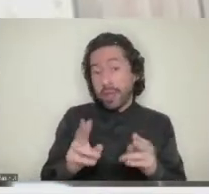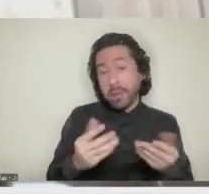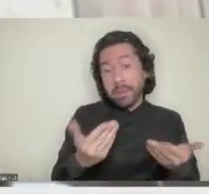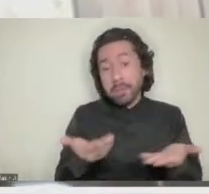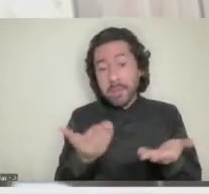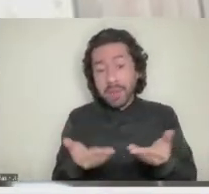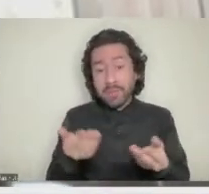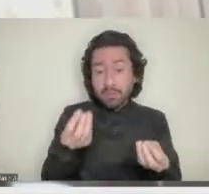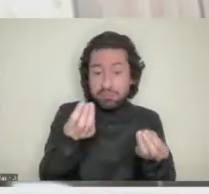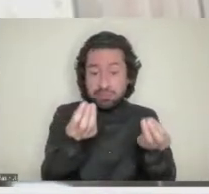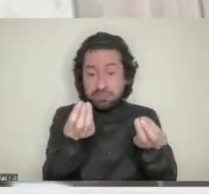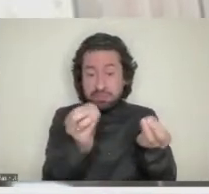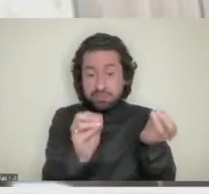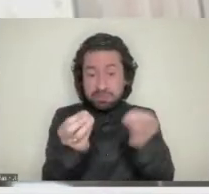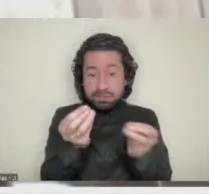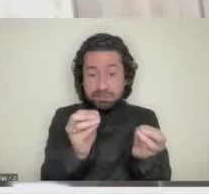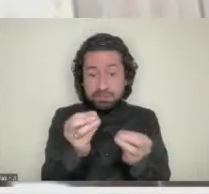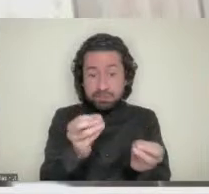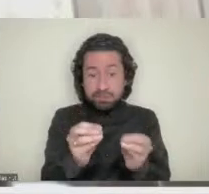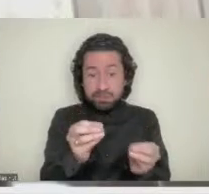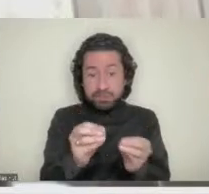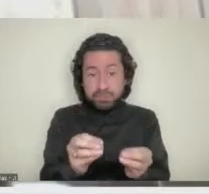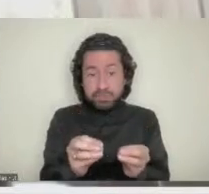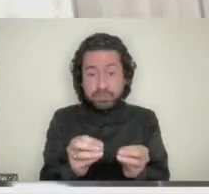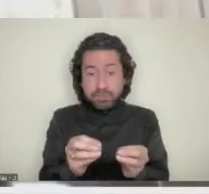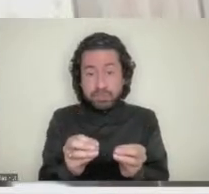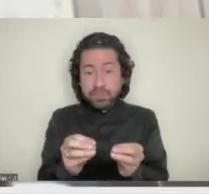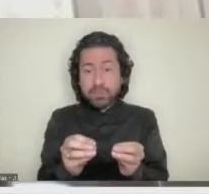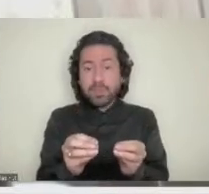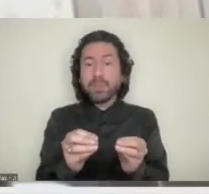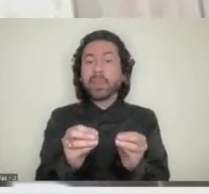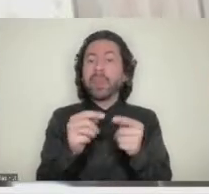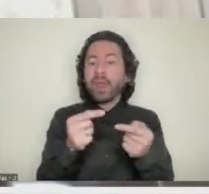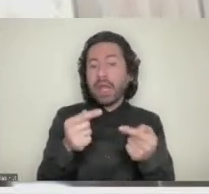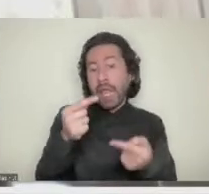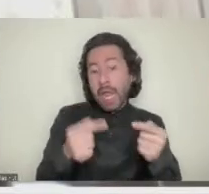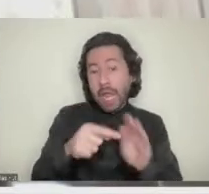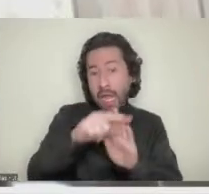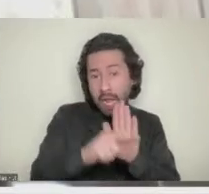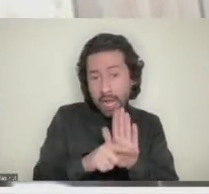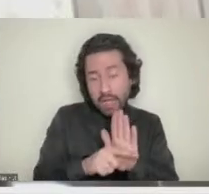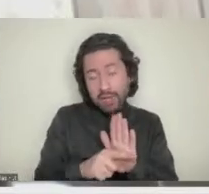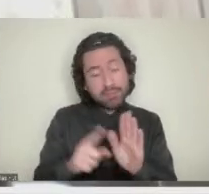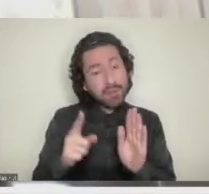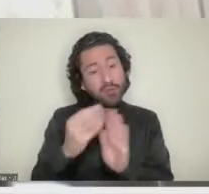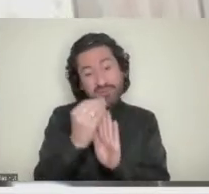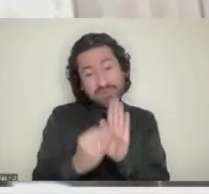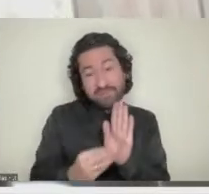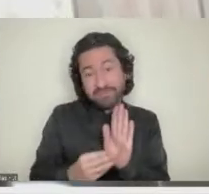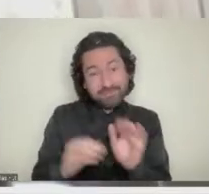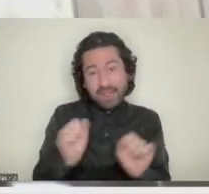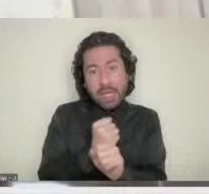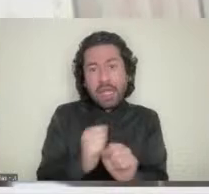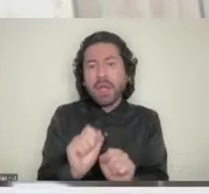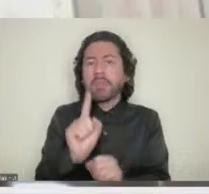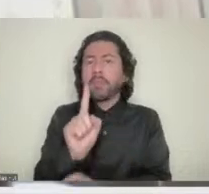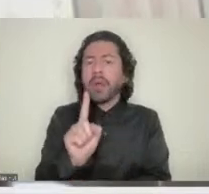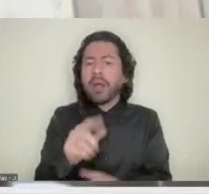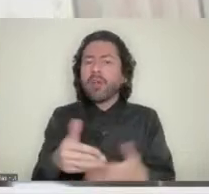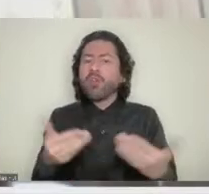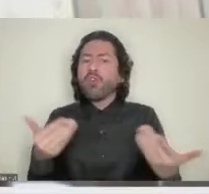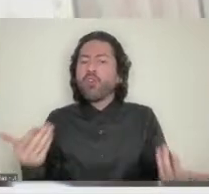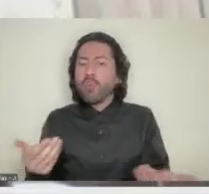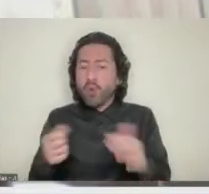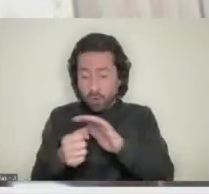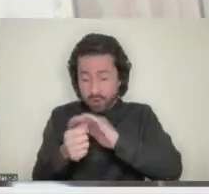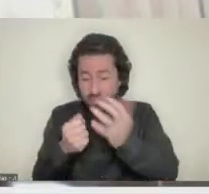hopefully we can start developing an indicator. We have missed this opportunity. That is, what